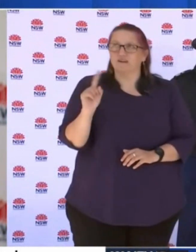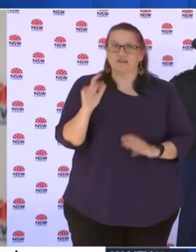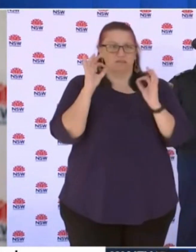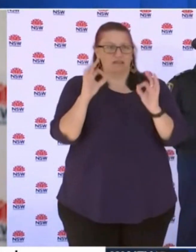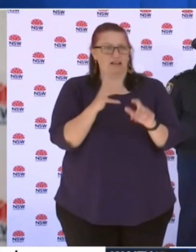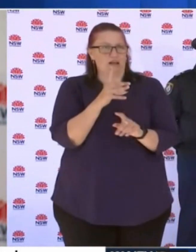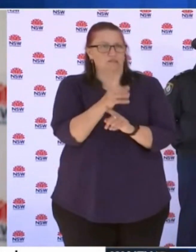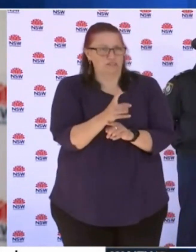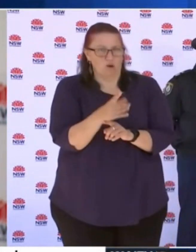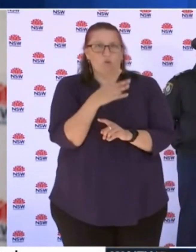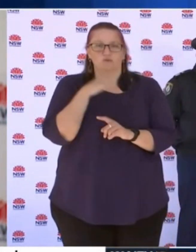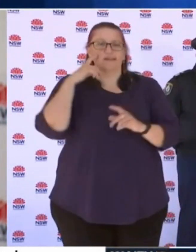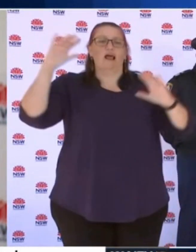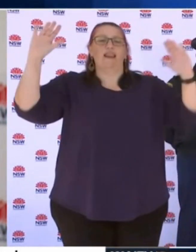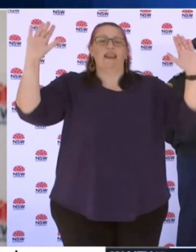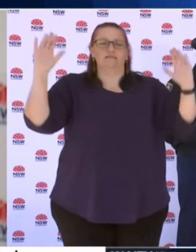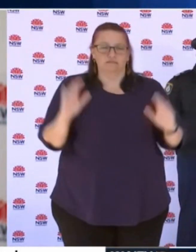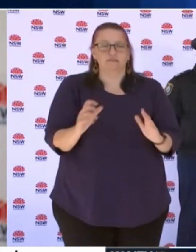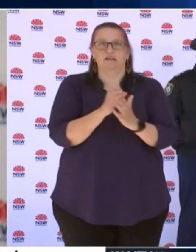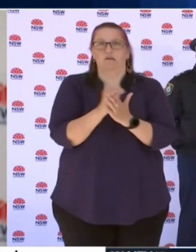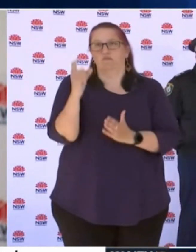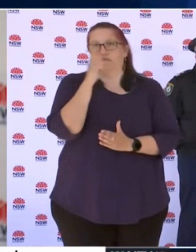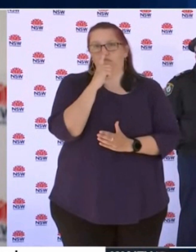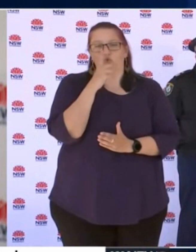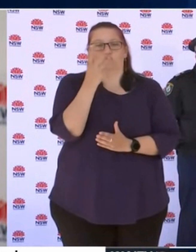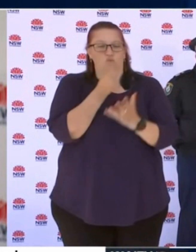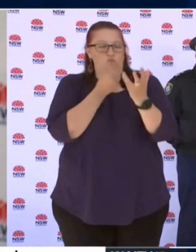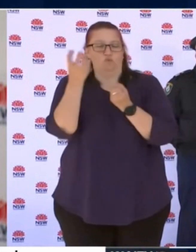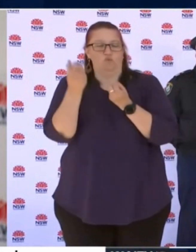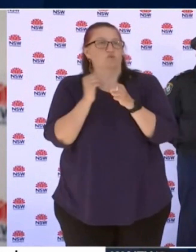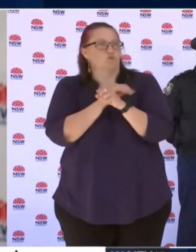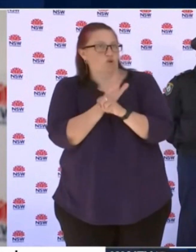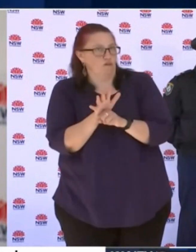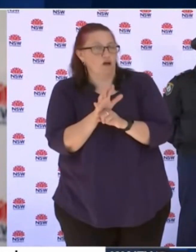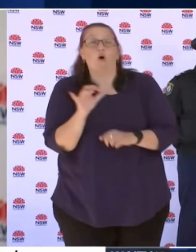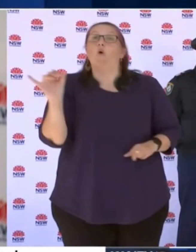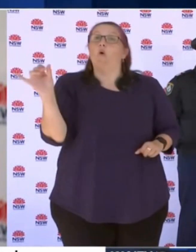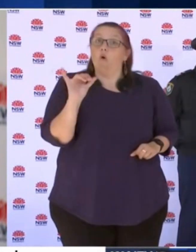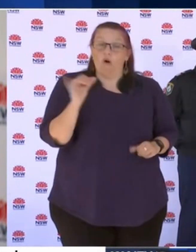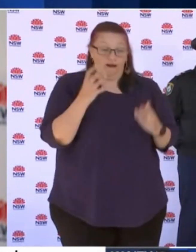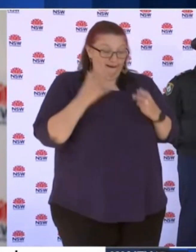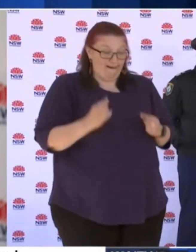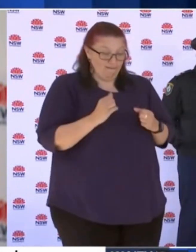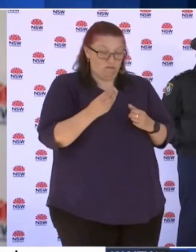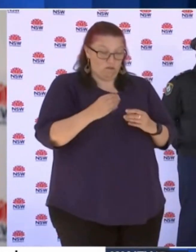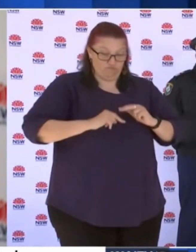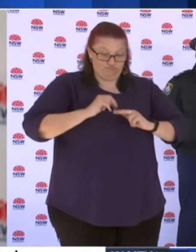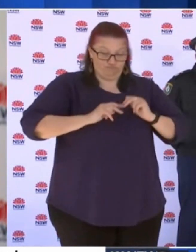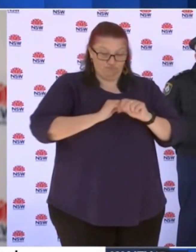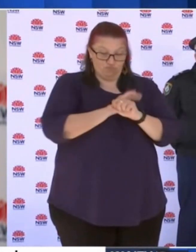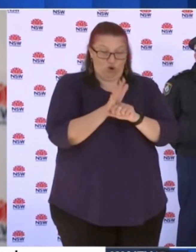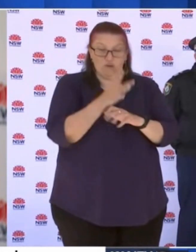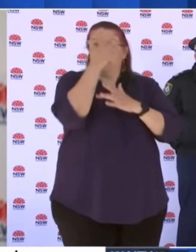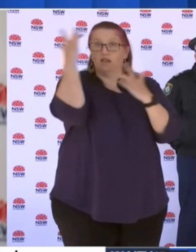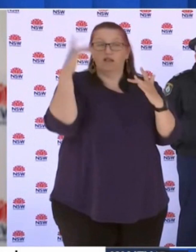week, a reduction in the number of people that have been exposed or have exposed the virus to others, especially outside the